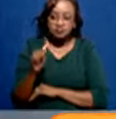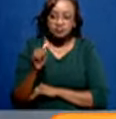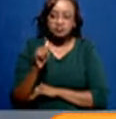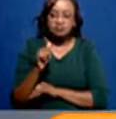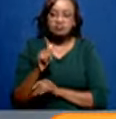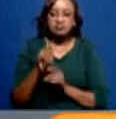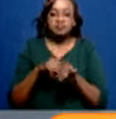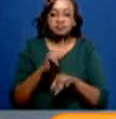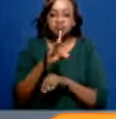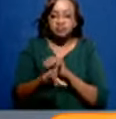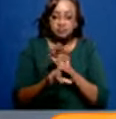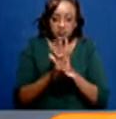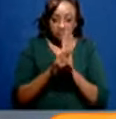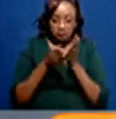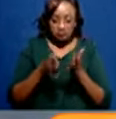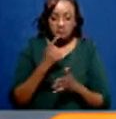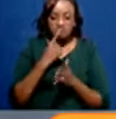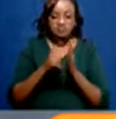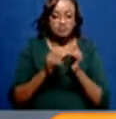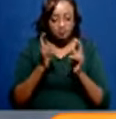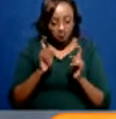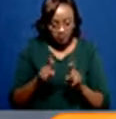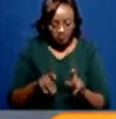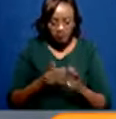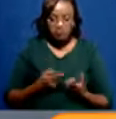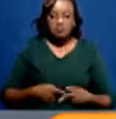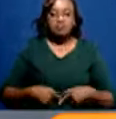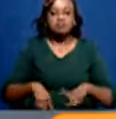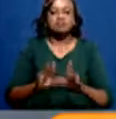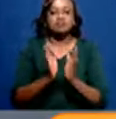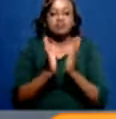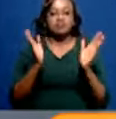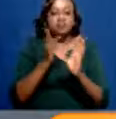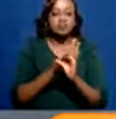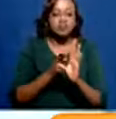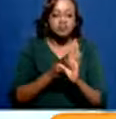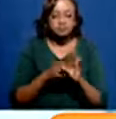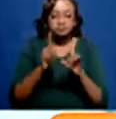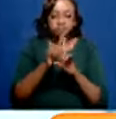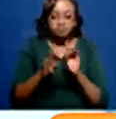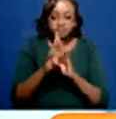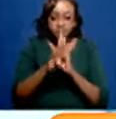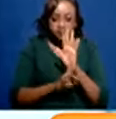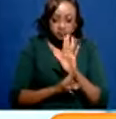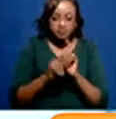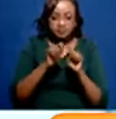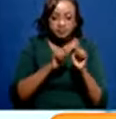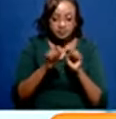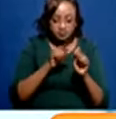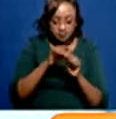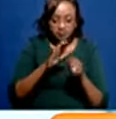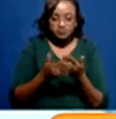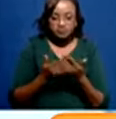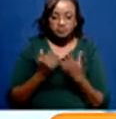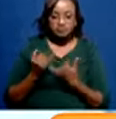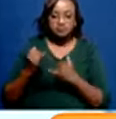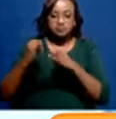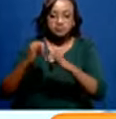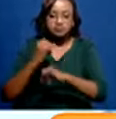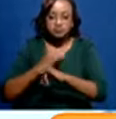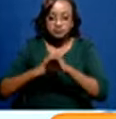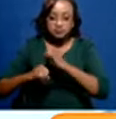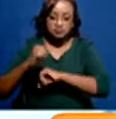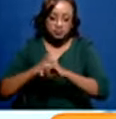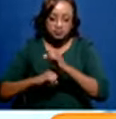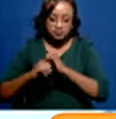moment, the law states that we have got to do public participation on the regulations. Those regulations are what operationalize the acts. And once that is